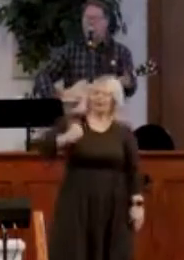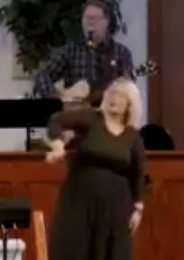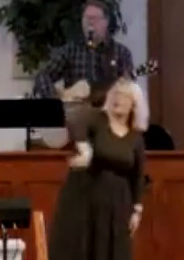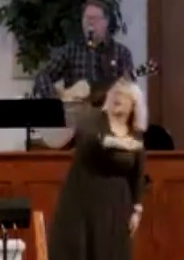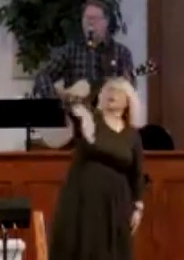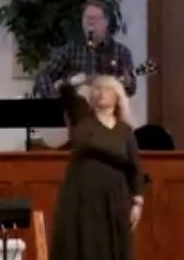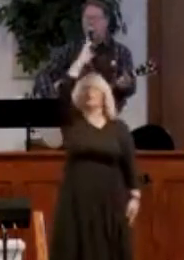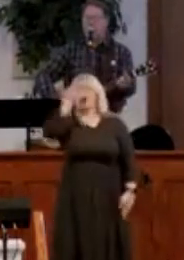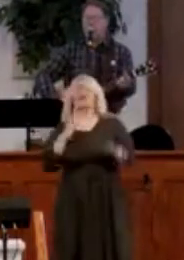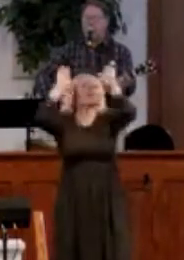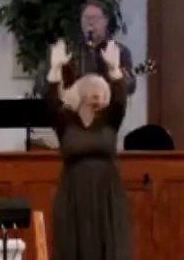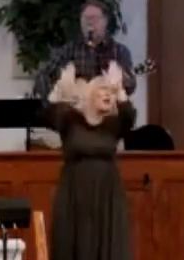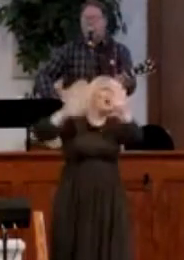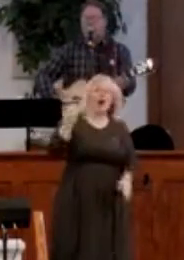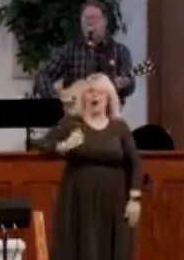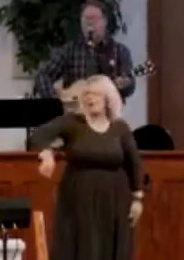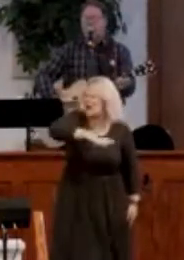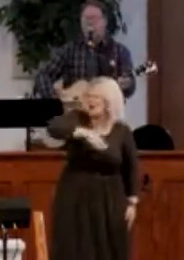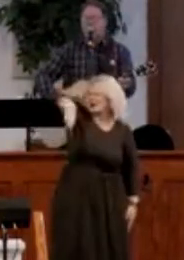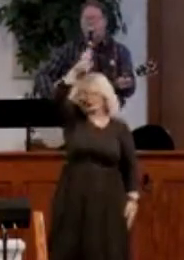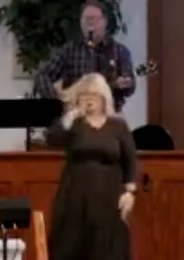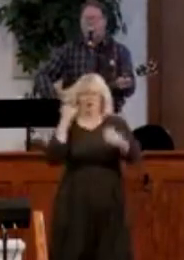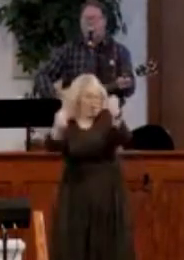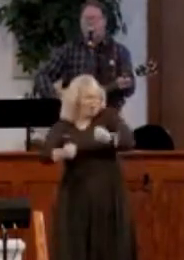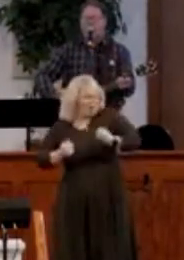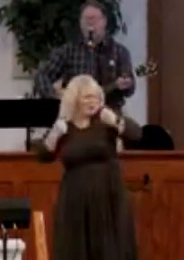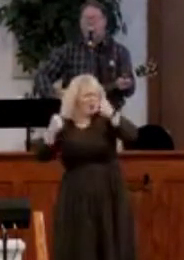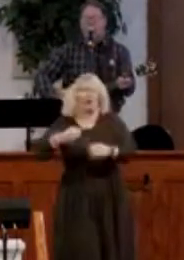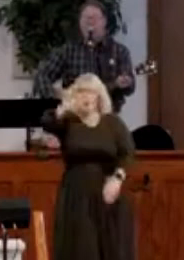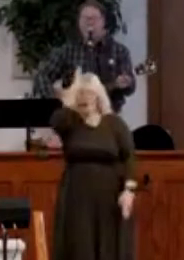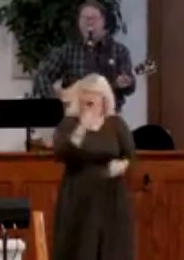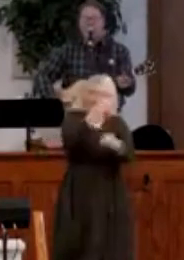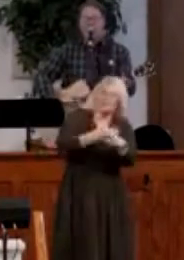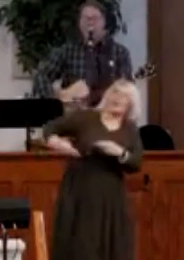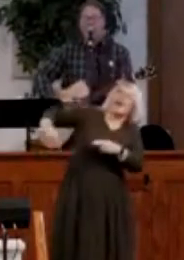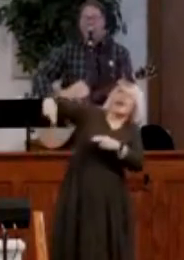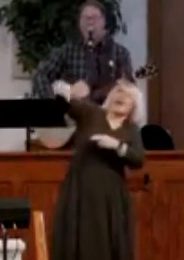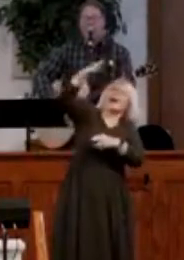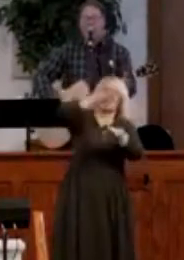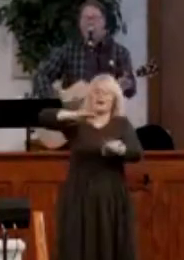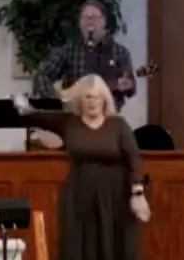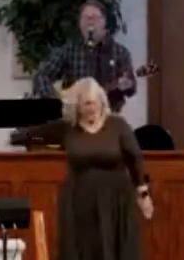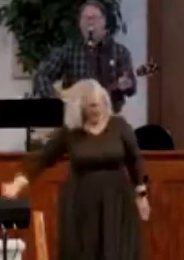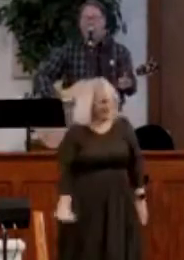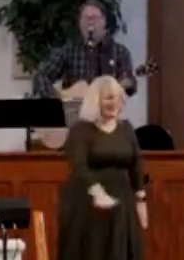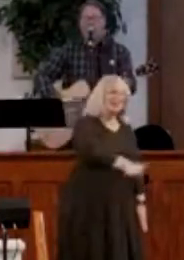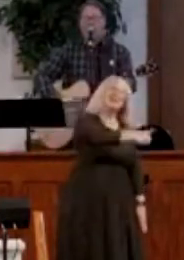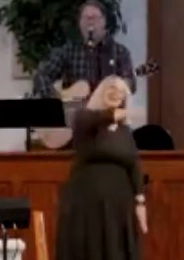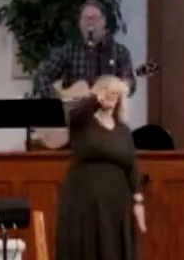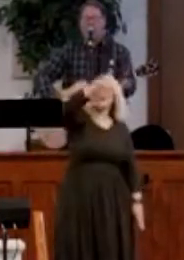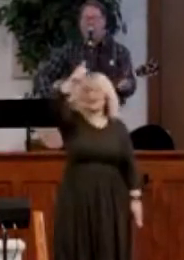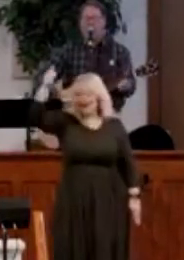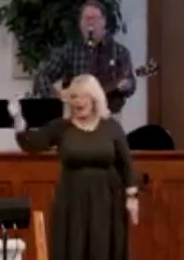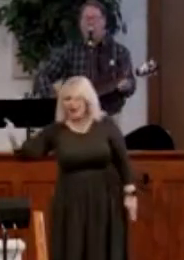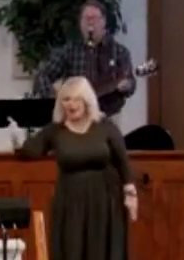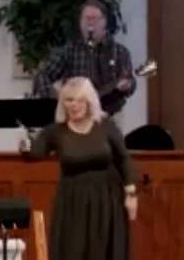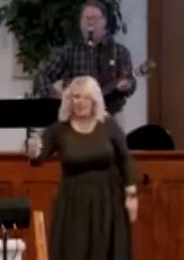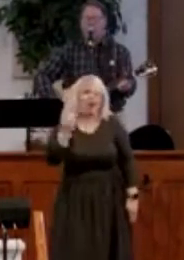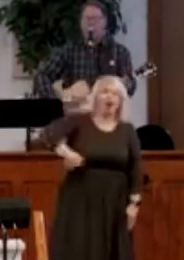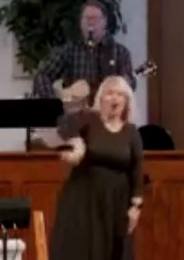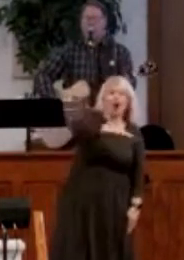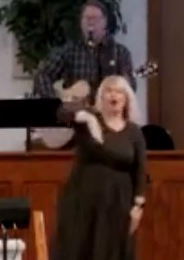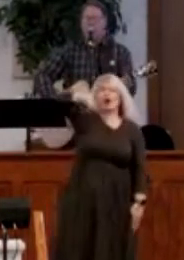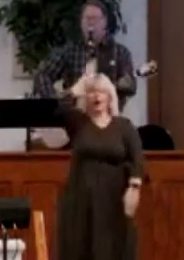Our God is greater, our God is stronger. God, you are higher than any